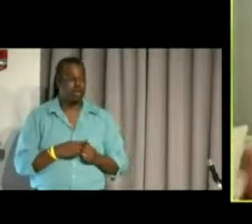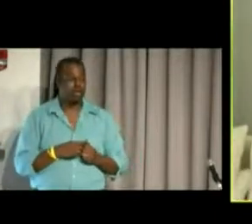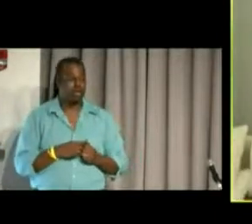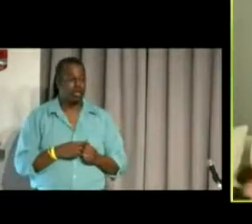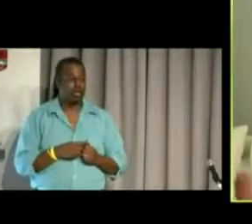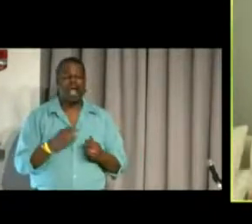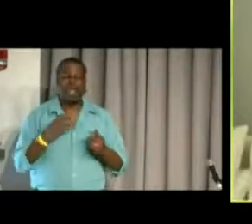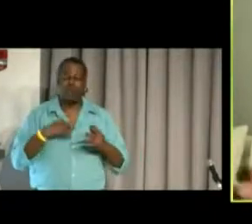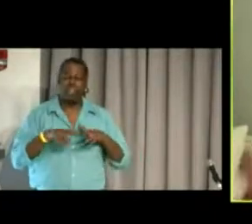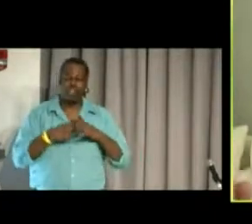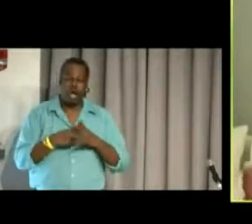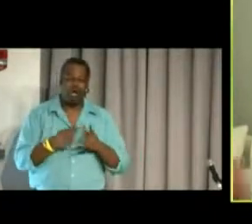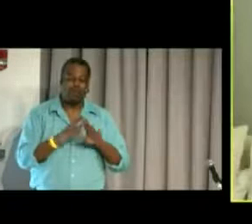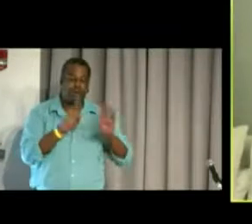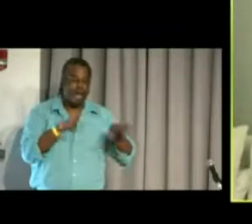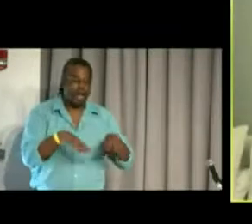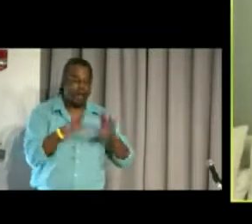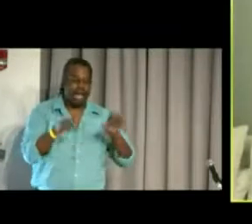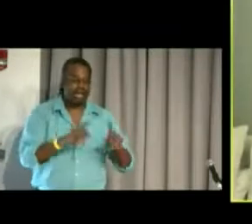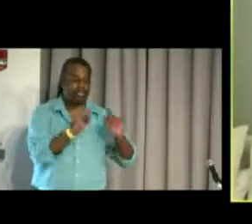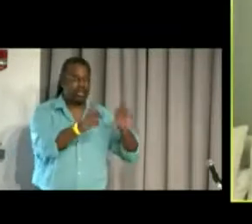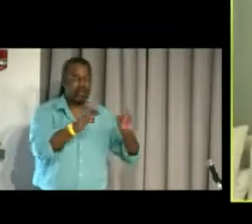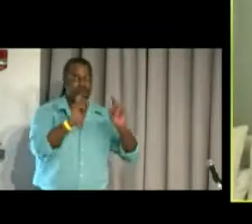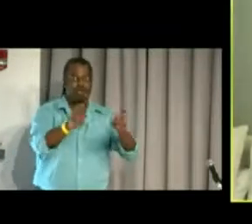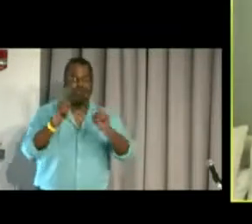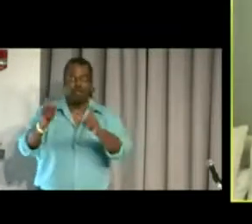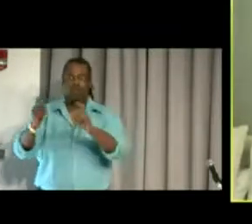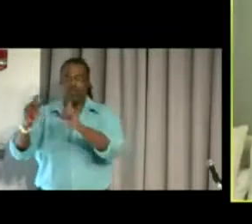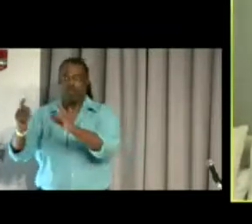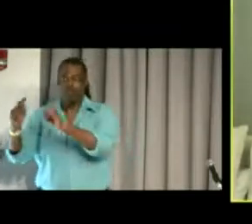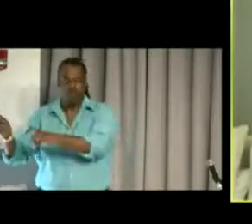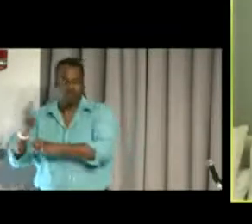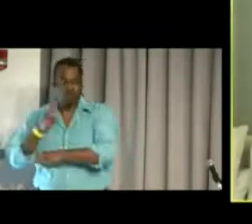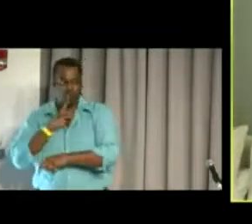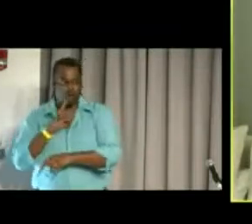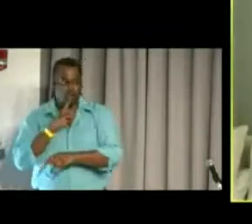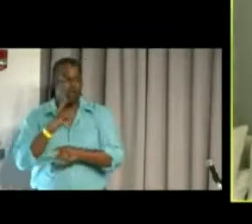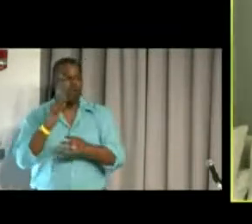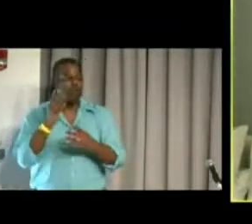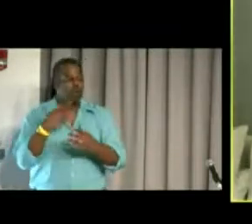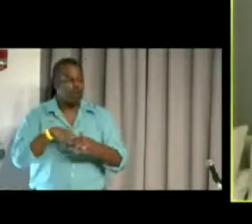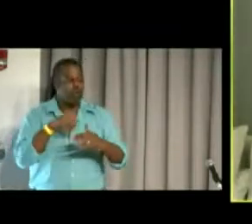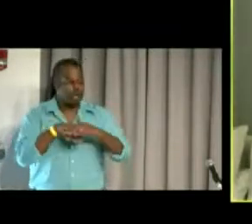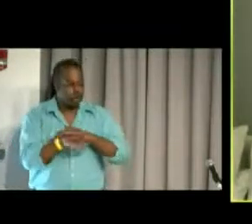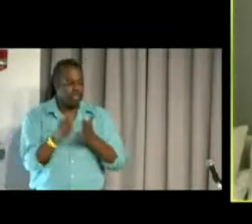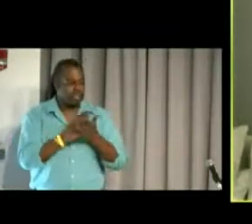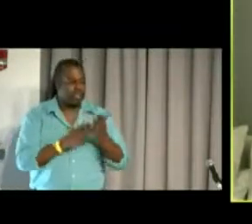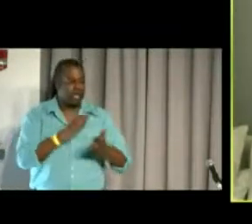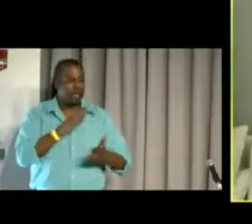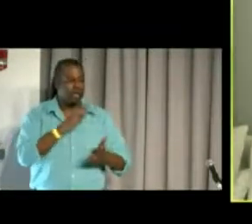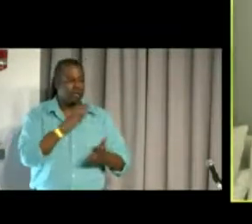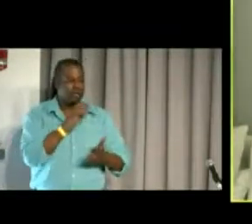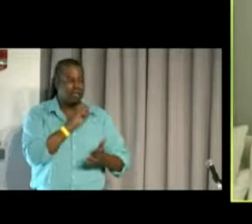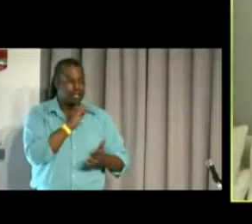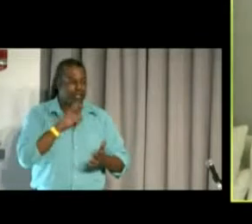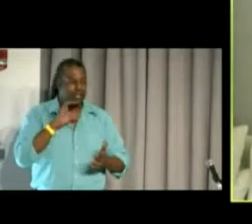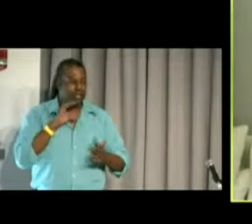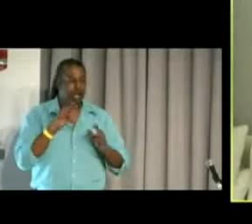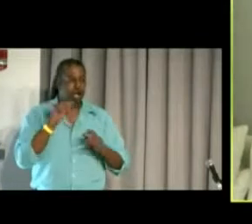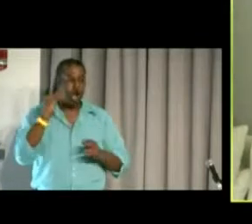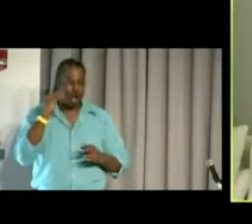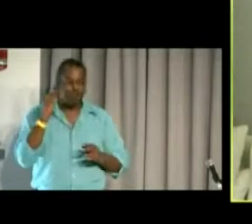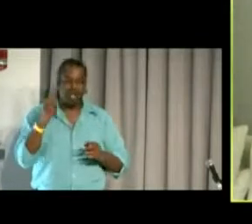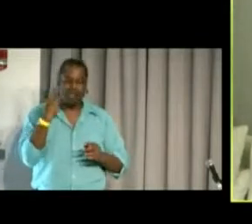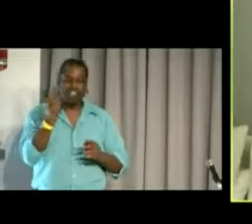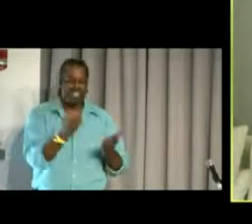to house, deliver them straight to house to house to house. And we would go into some elder's home and you would see the several pots